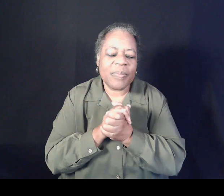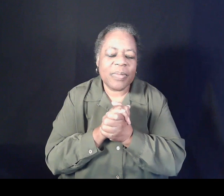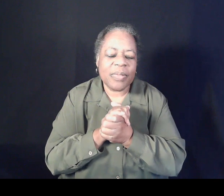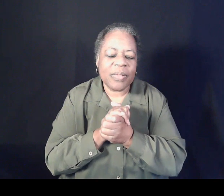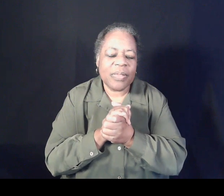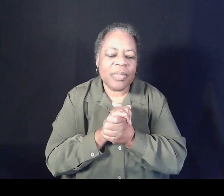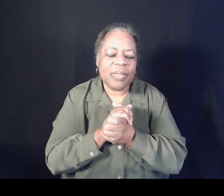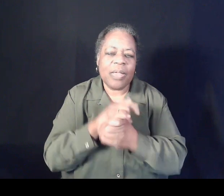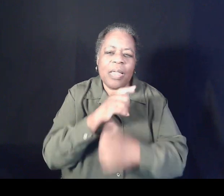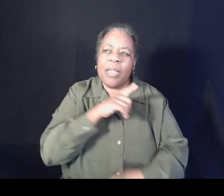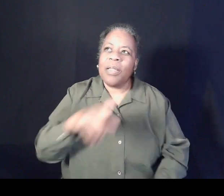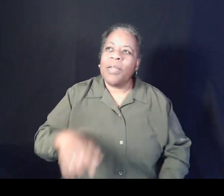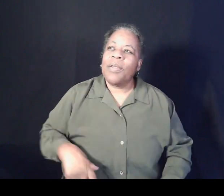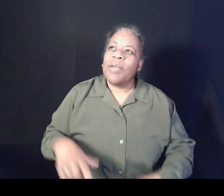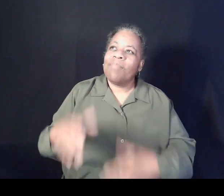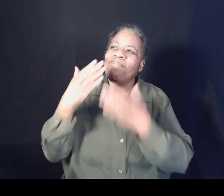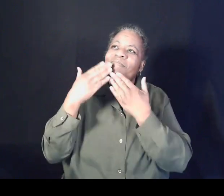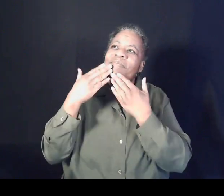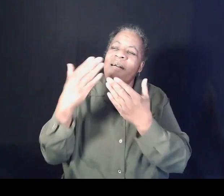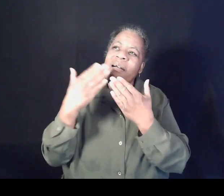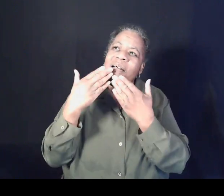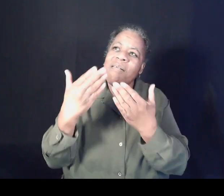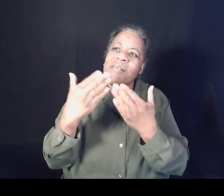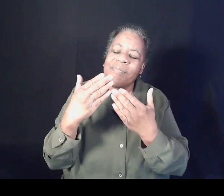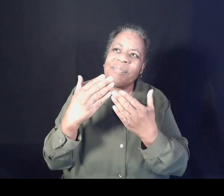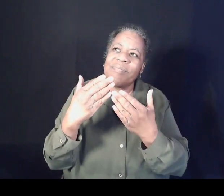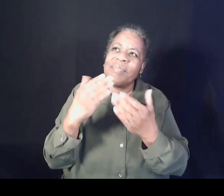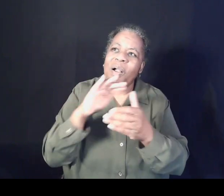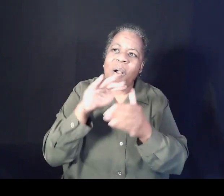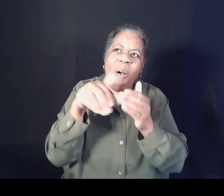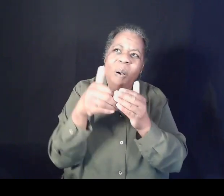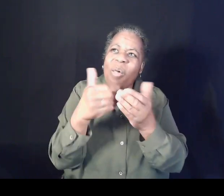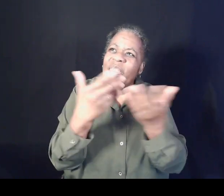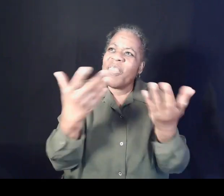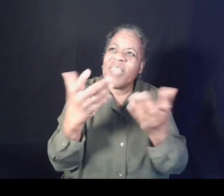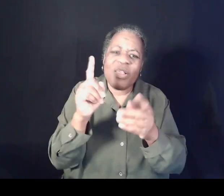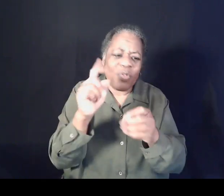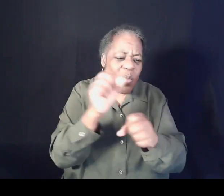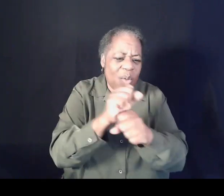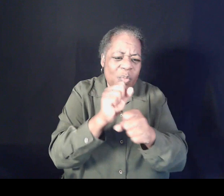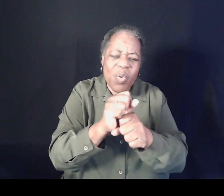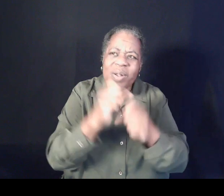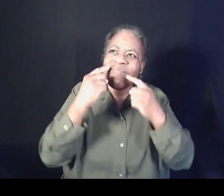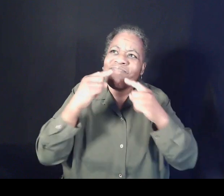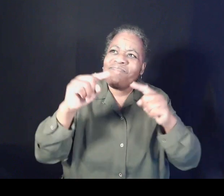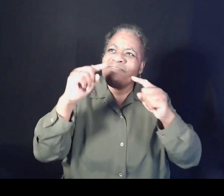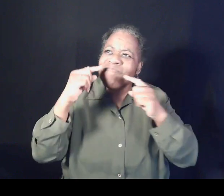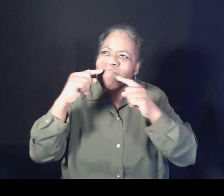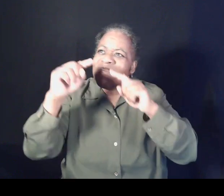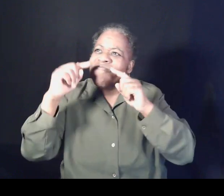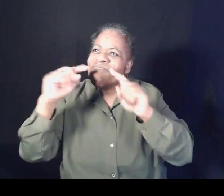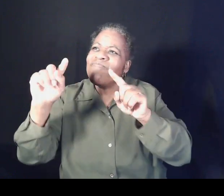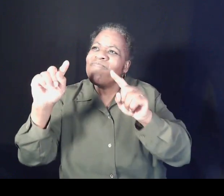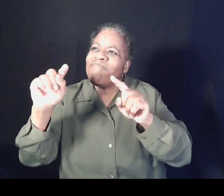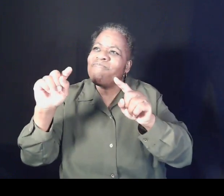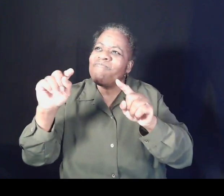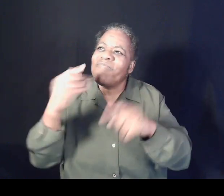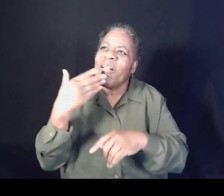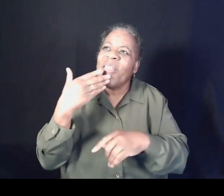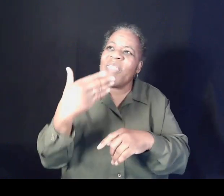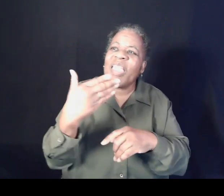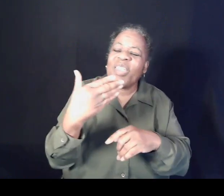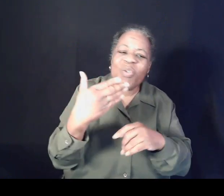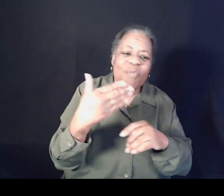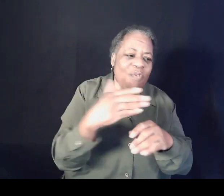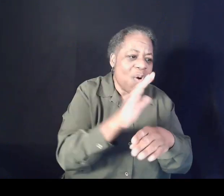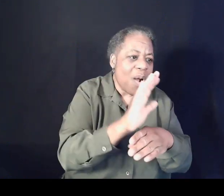Lord, we're so thankful for all the things that you are at work doing right now. And while we are thankful for pop culture